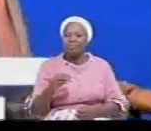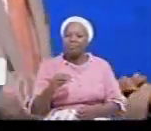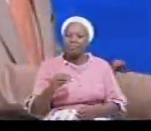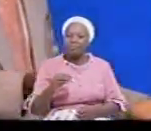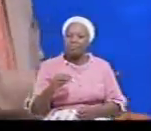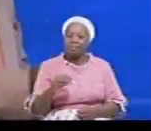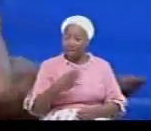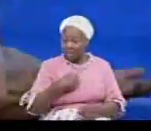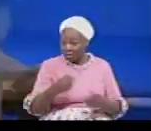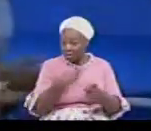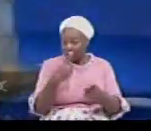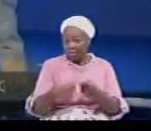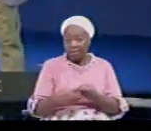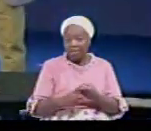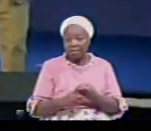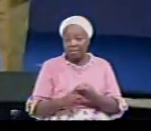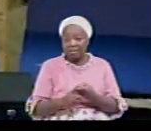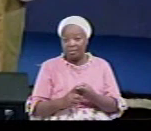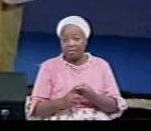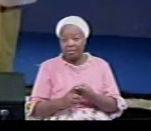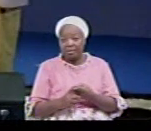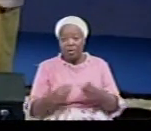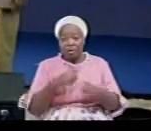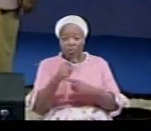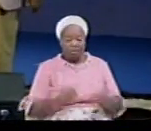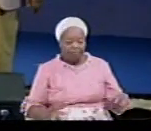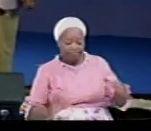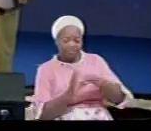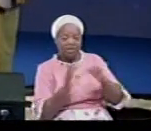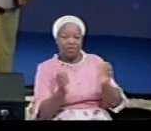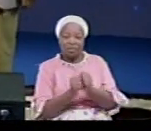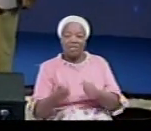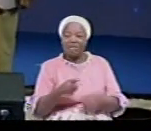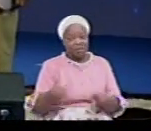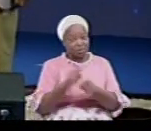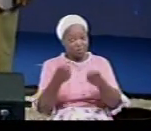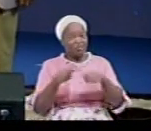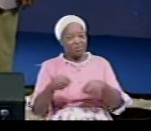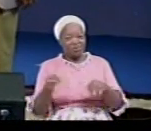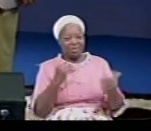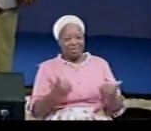And then when you encounter him, as we are going to do tonight,